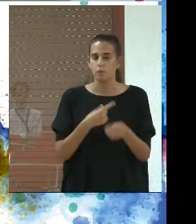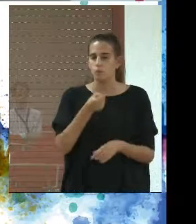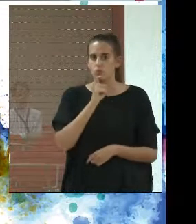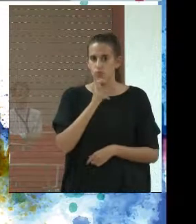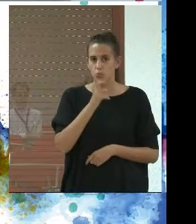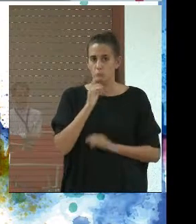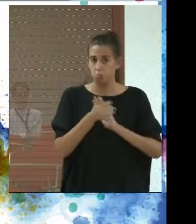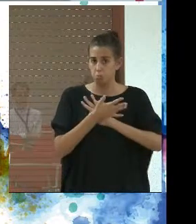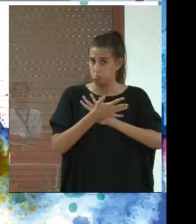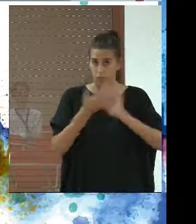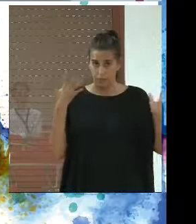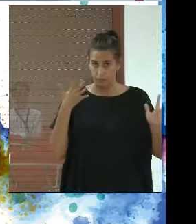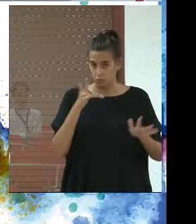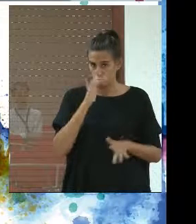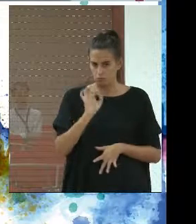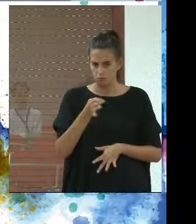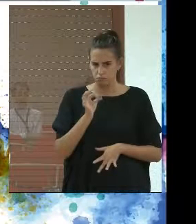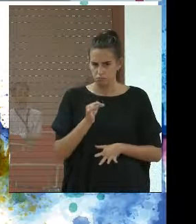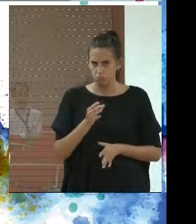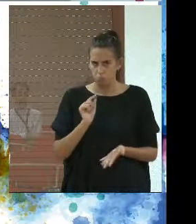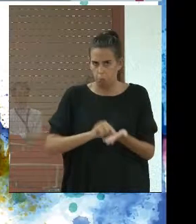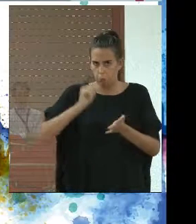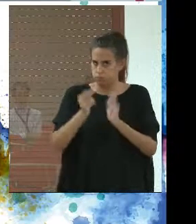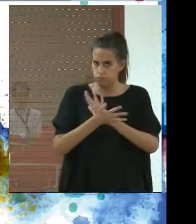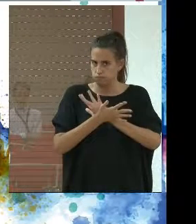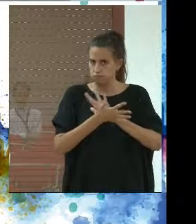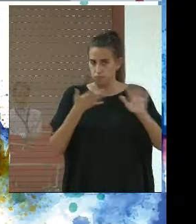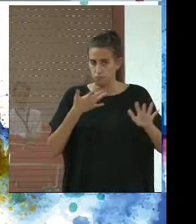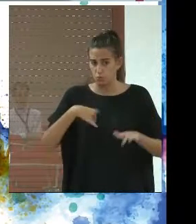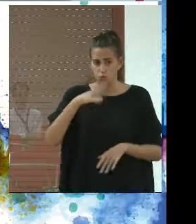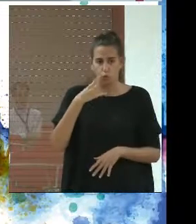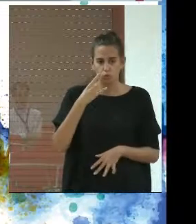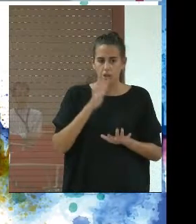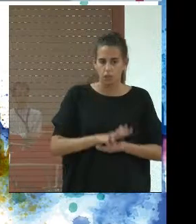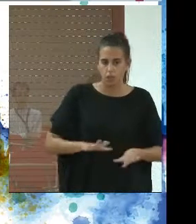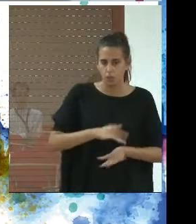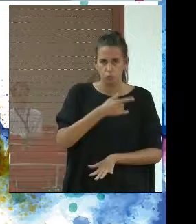on motorized wheelchairs, and we do them very fast.